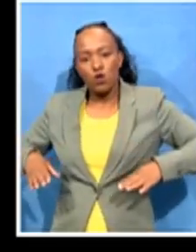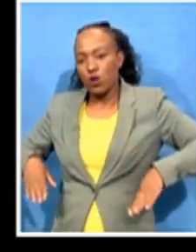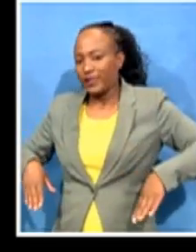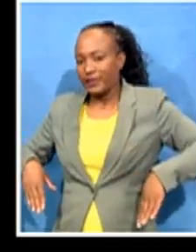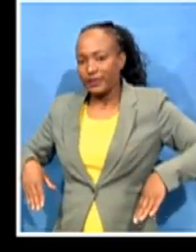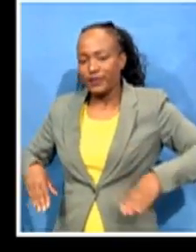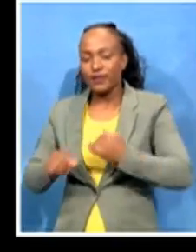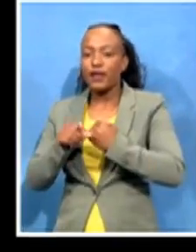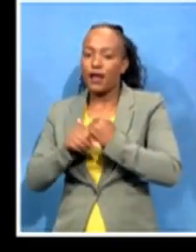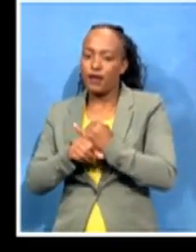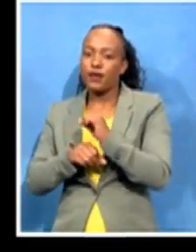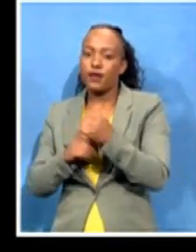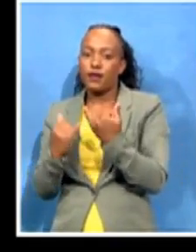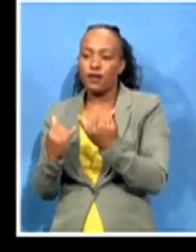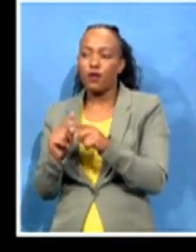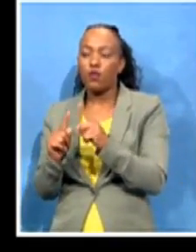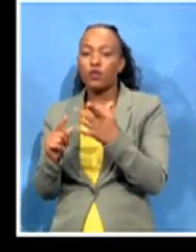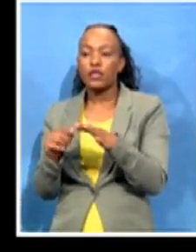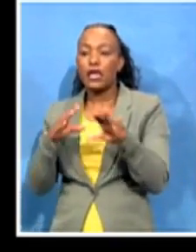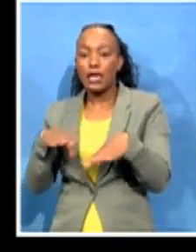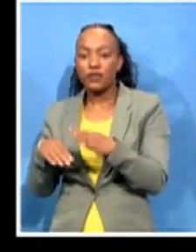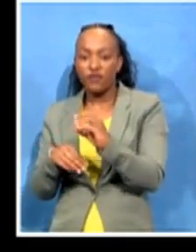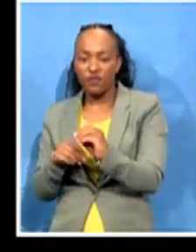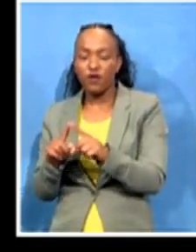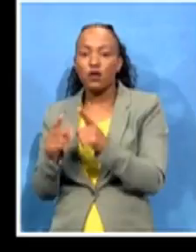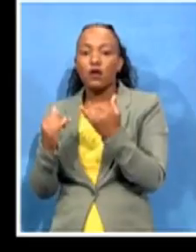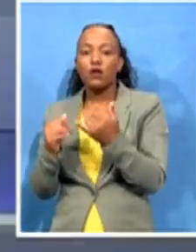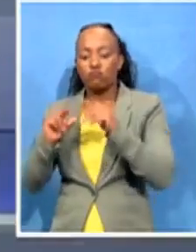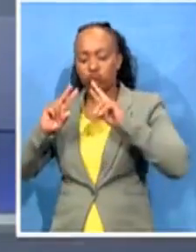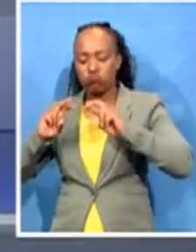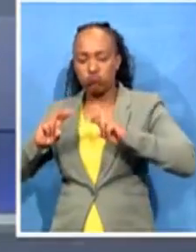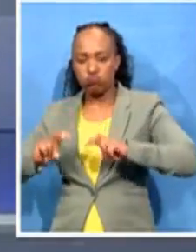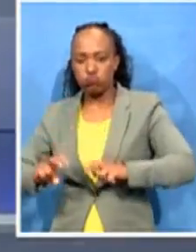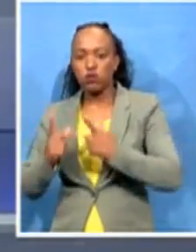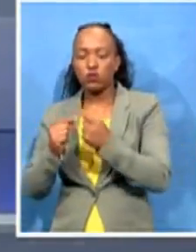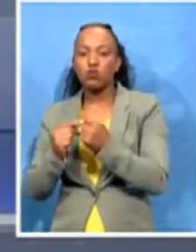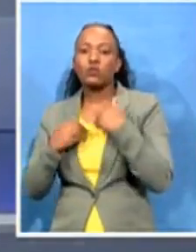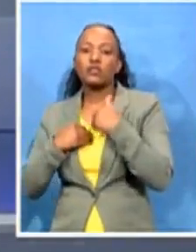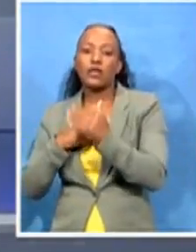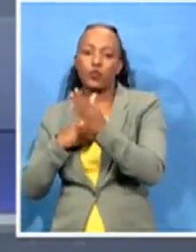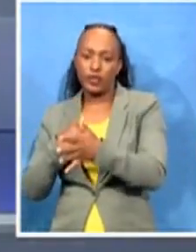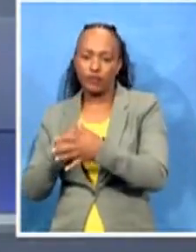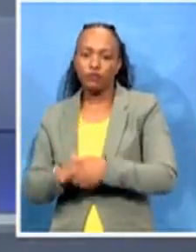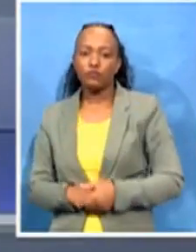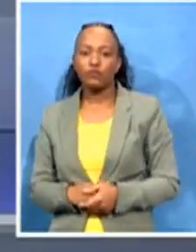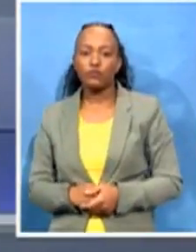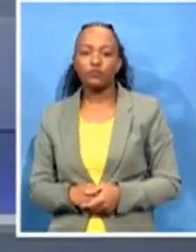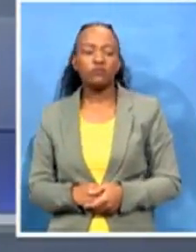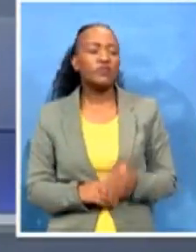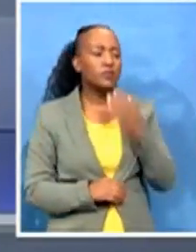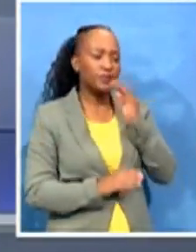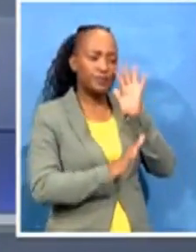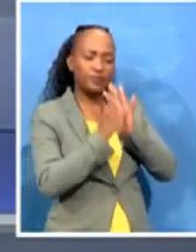at the scene, and investigations are due to start shortly. Talk to us. Has the road been closed, that stretch of